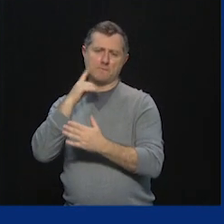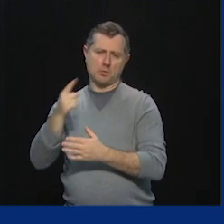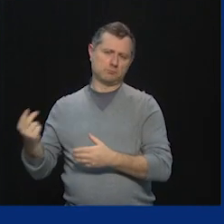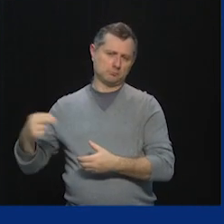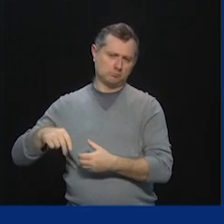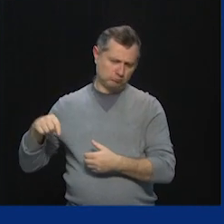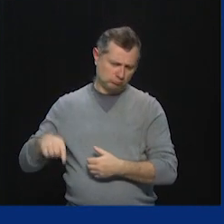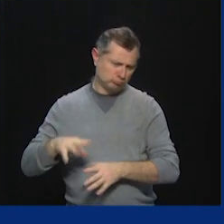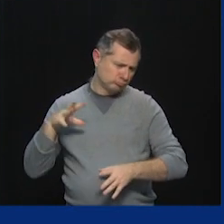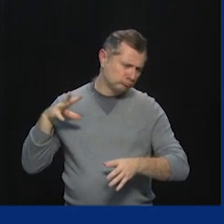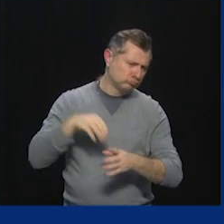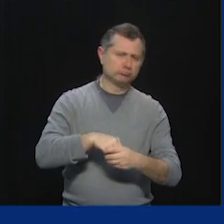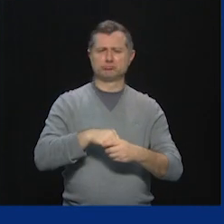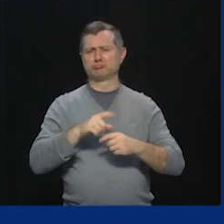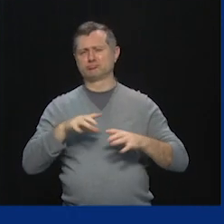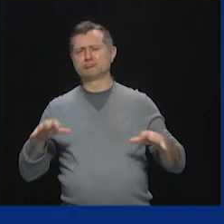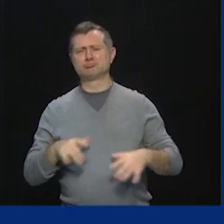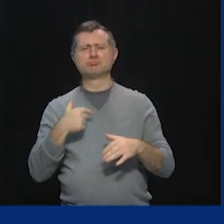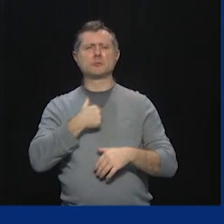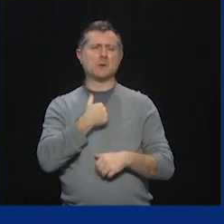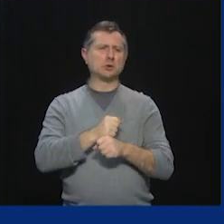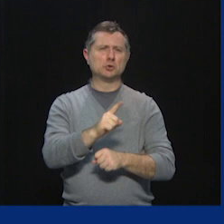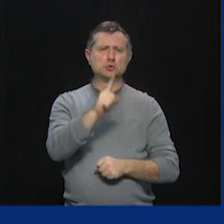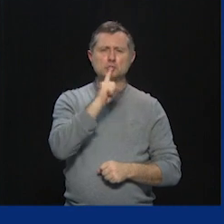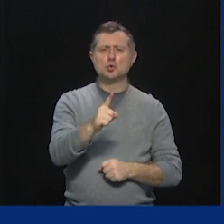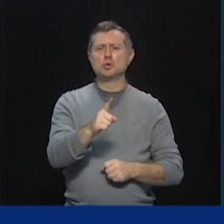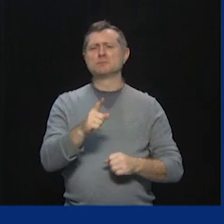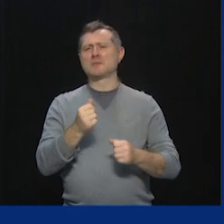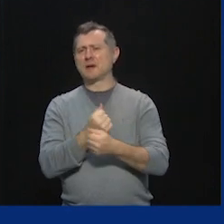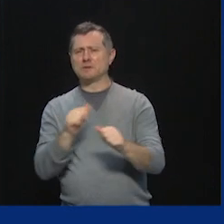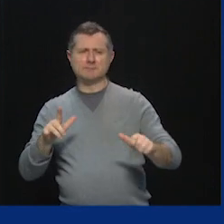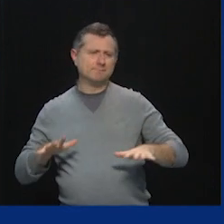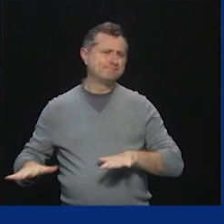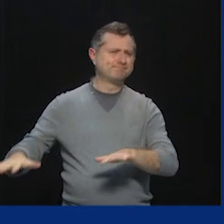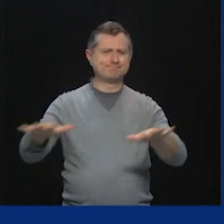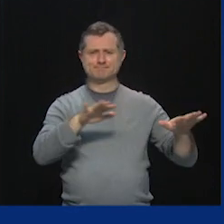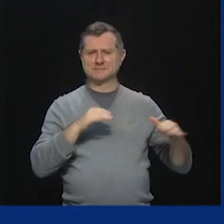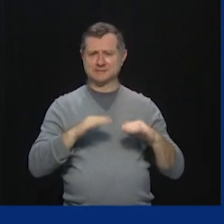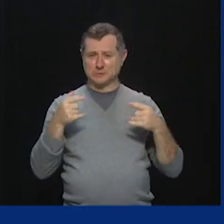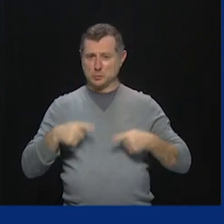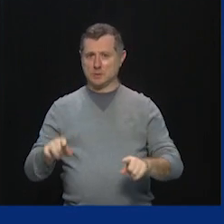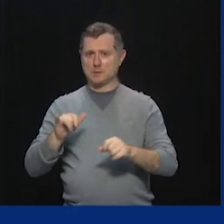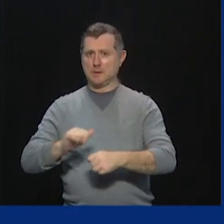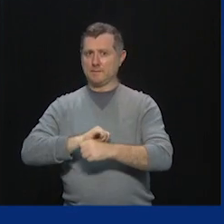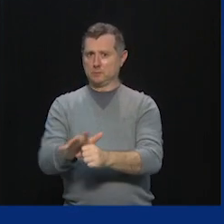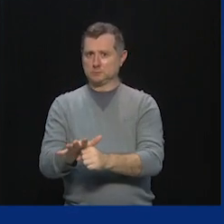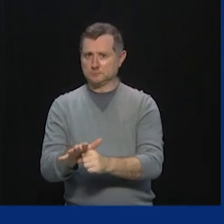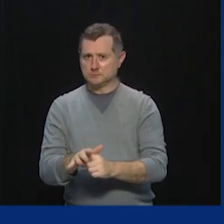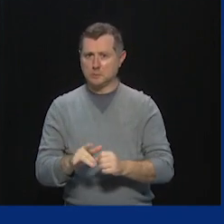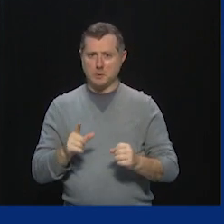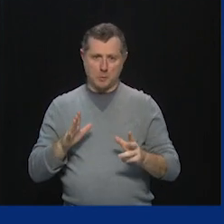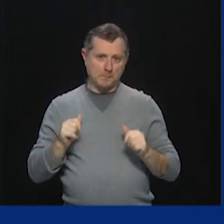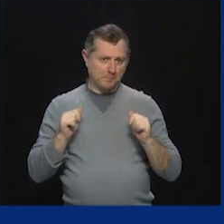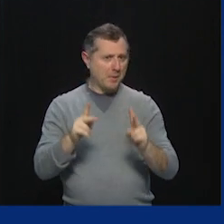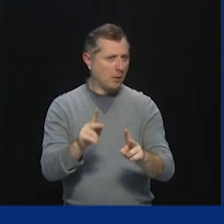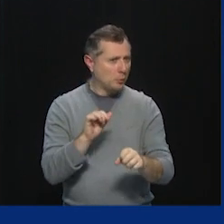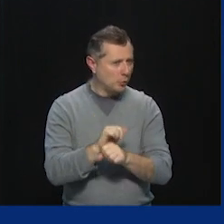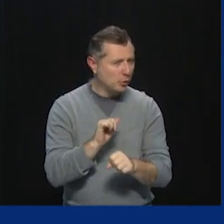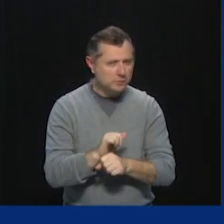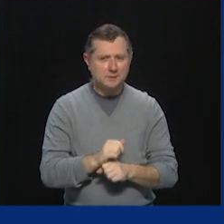with us to make sure that we ensure safety for our workers during a pandemic as they get back to work. So I wanted to recognize